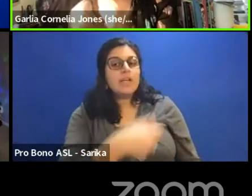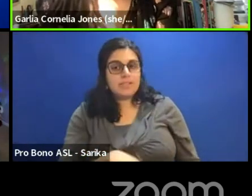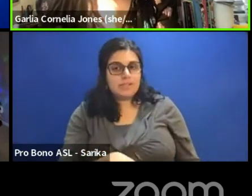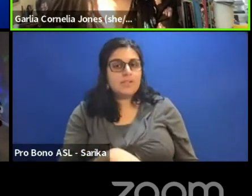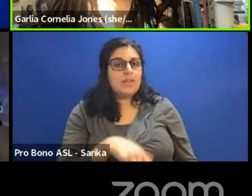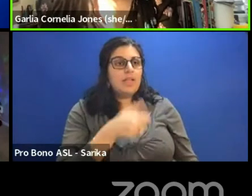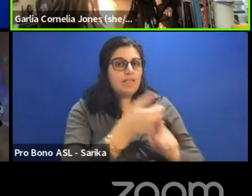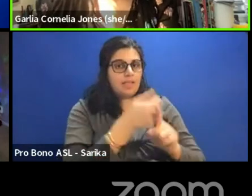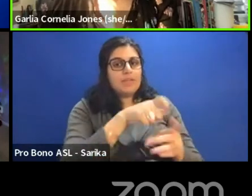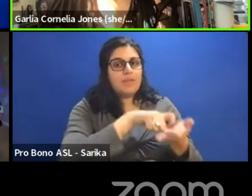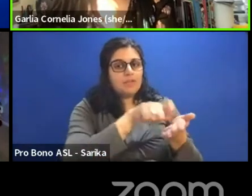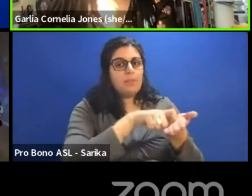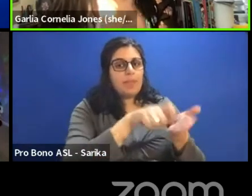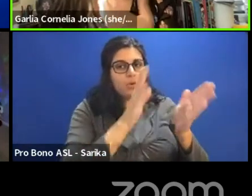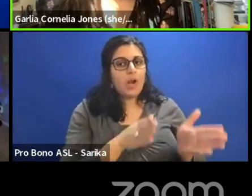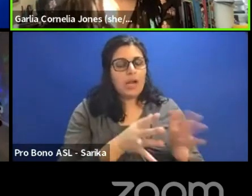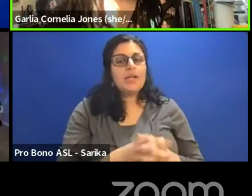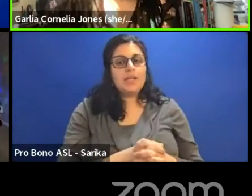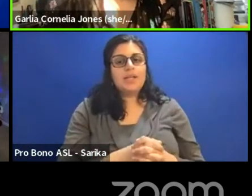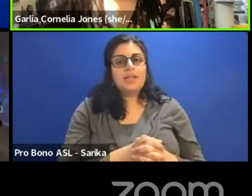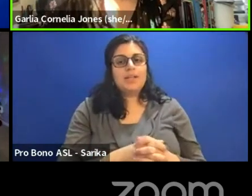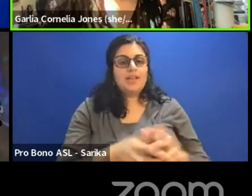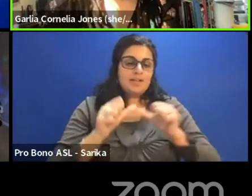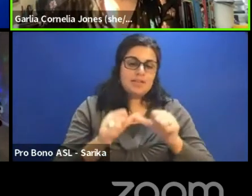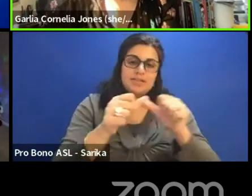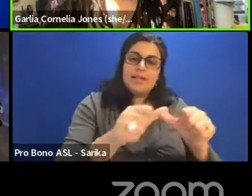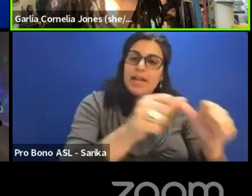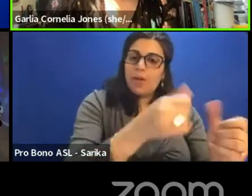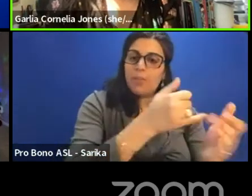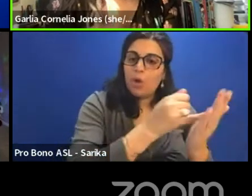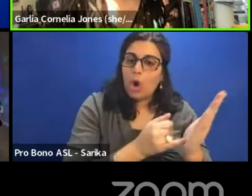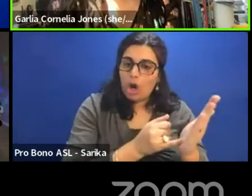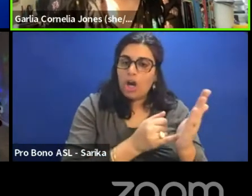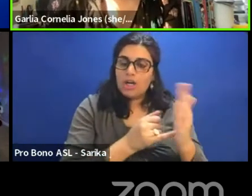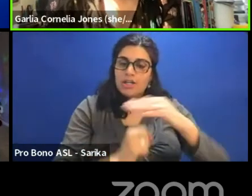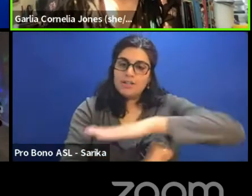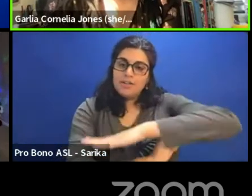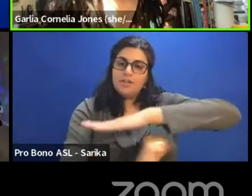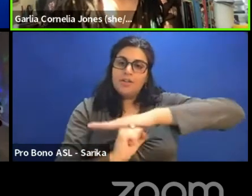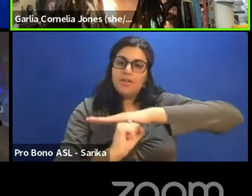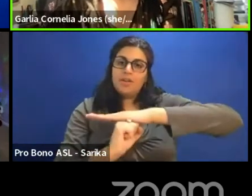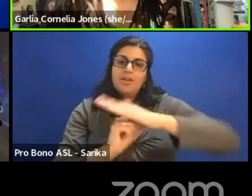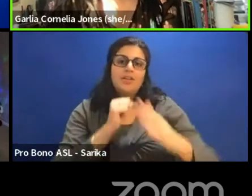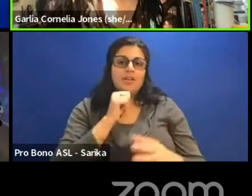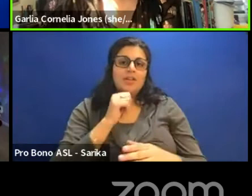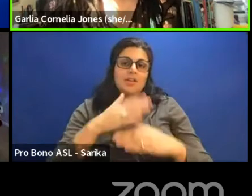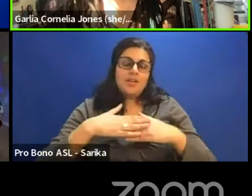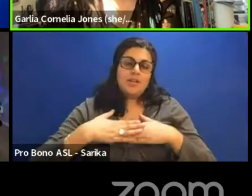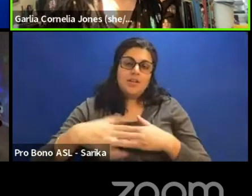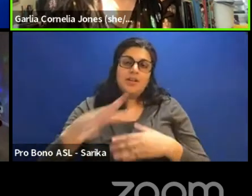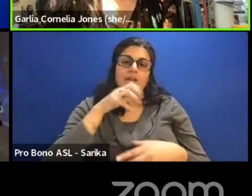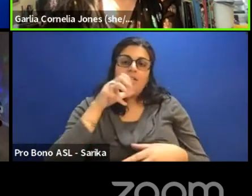playwrights, and there's this Sustainable Arts Foundation, which does no longer includes